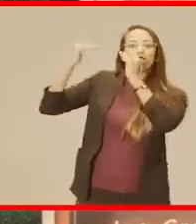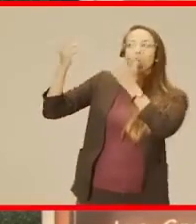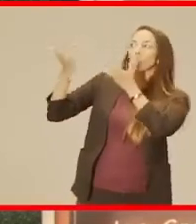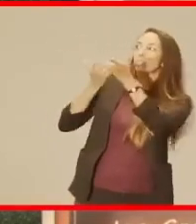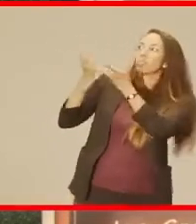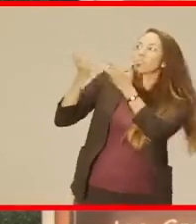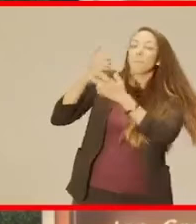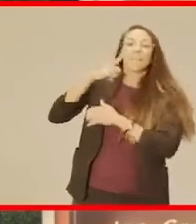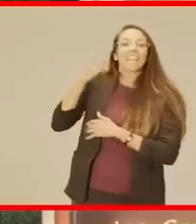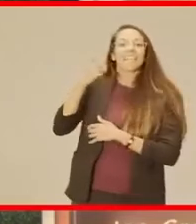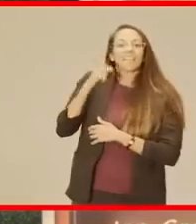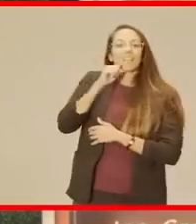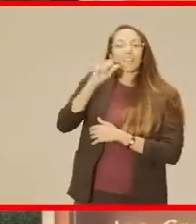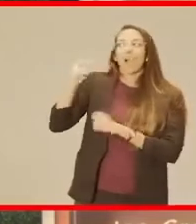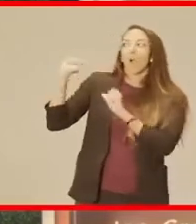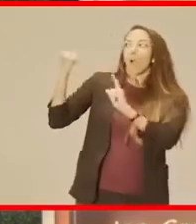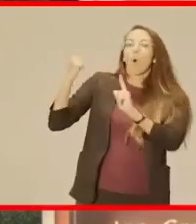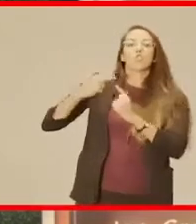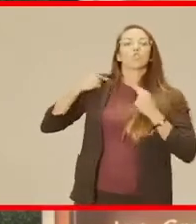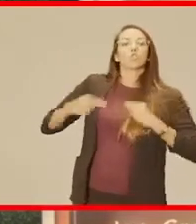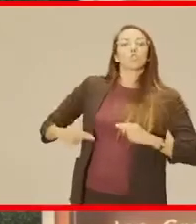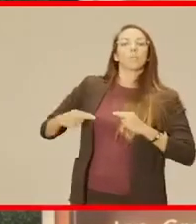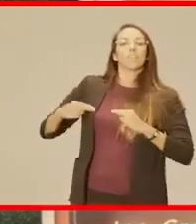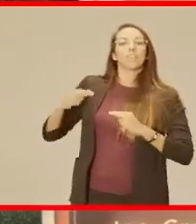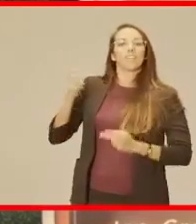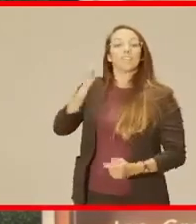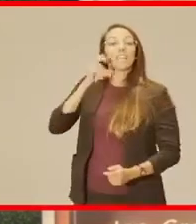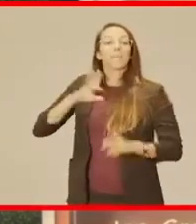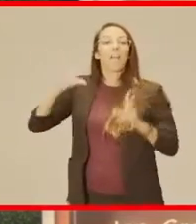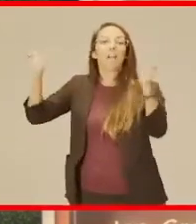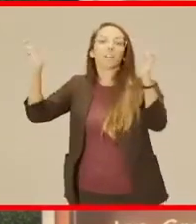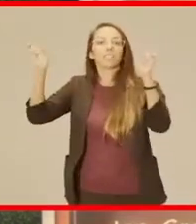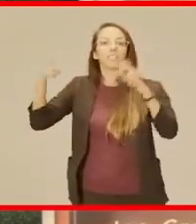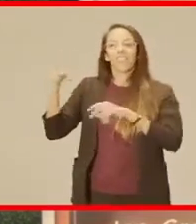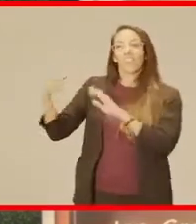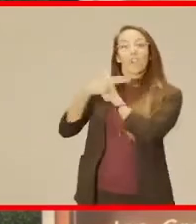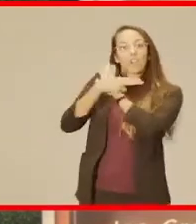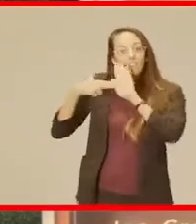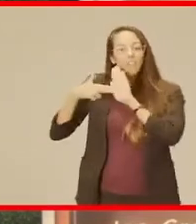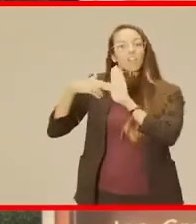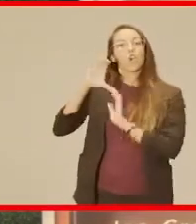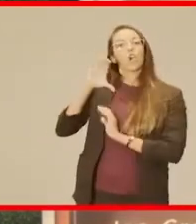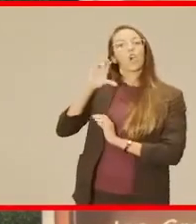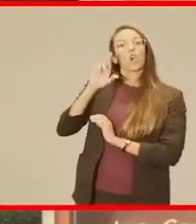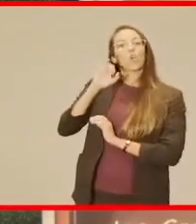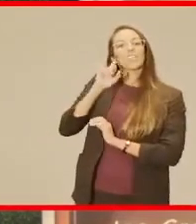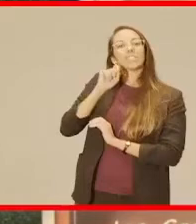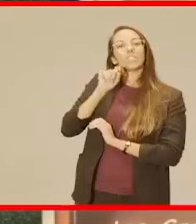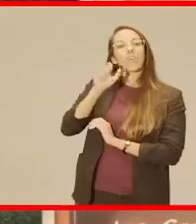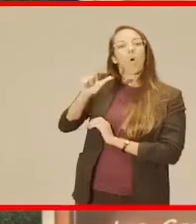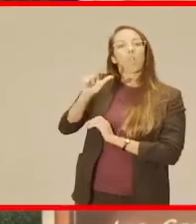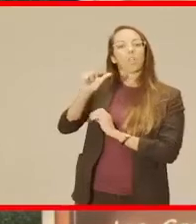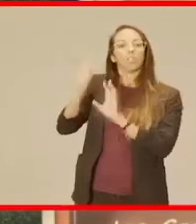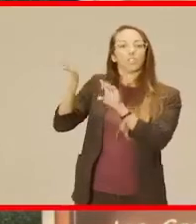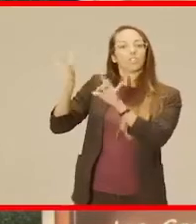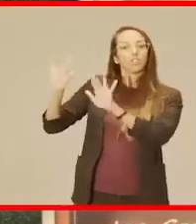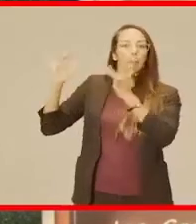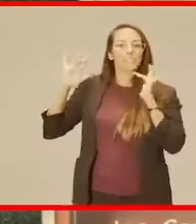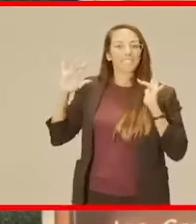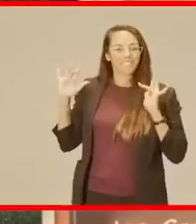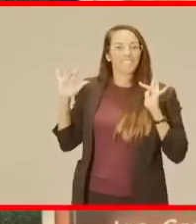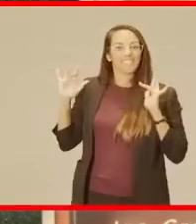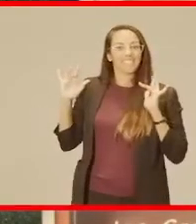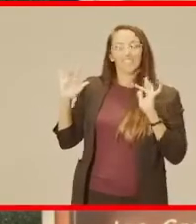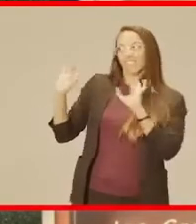human females. They are crystal gems. And what I think is amazing is that that whole concept of the fact that